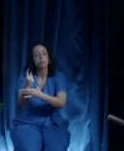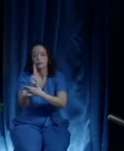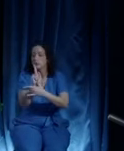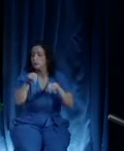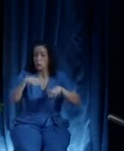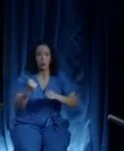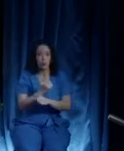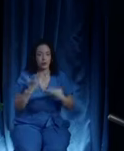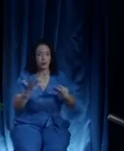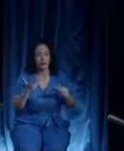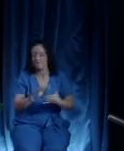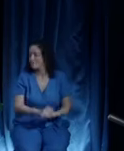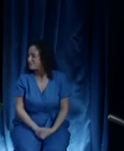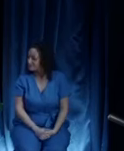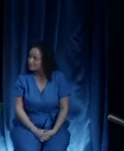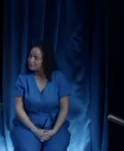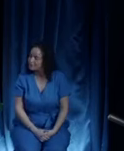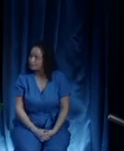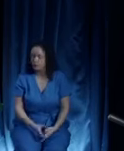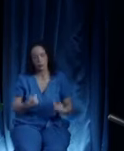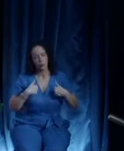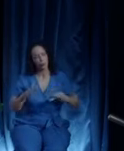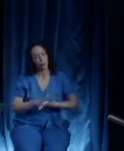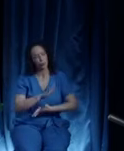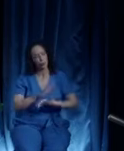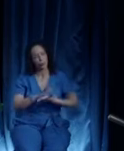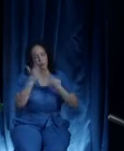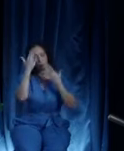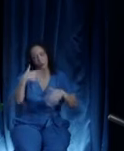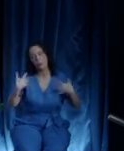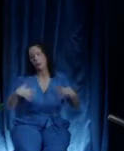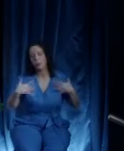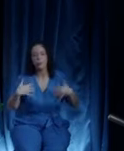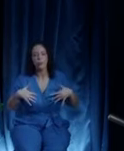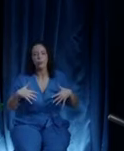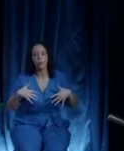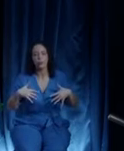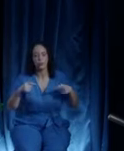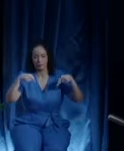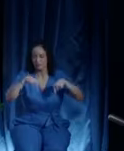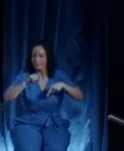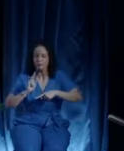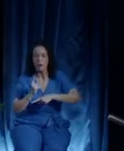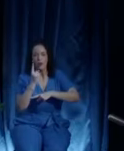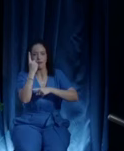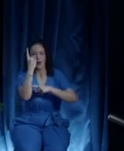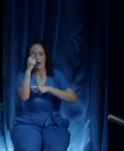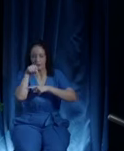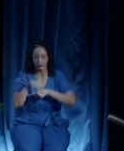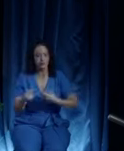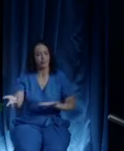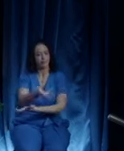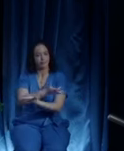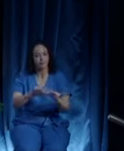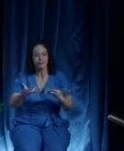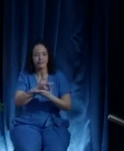here today. I'm very pleased. It's a great honour to be opening this weekend's festivities